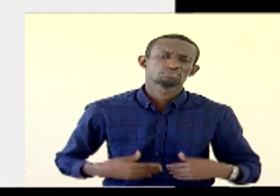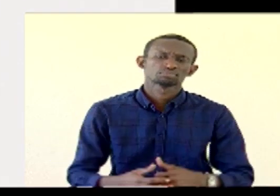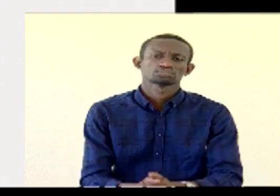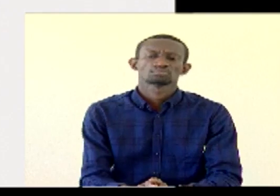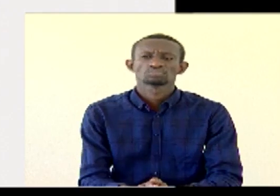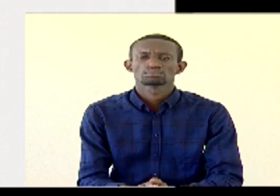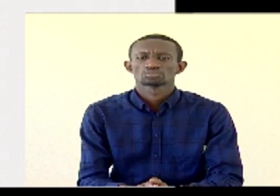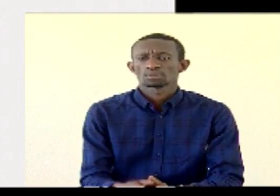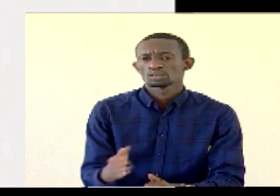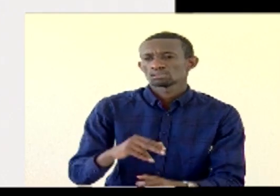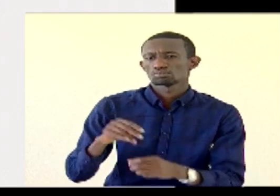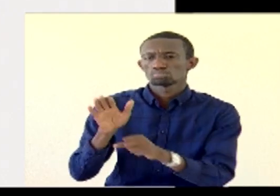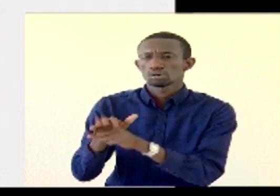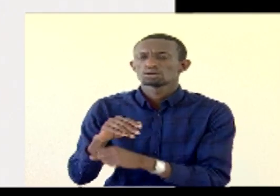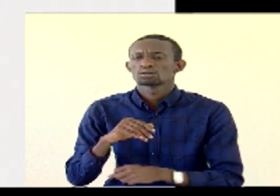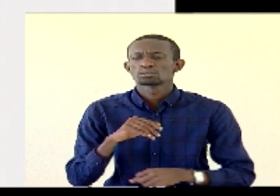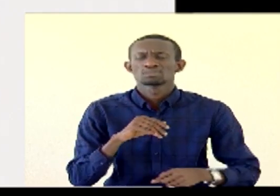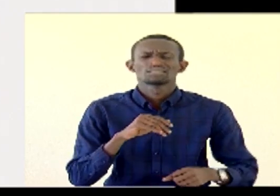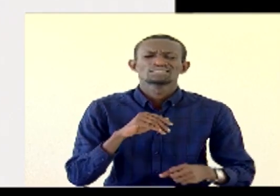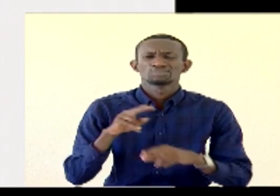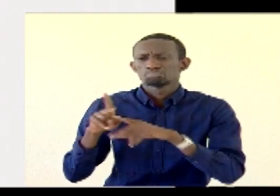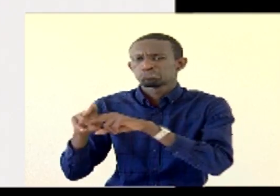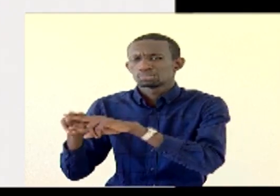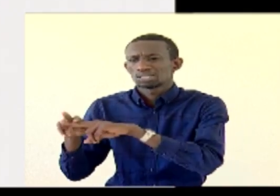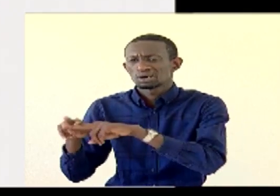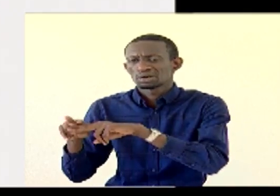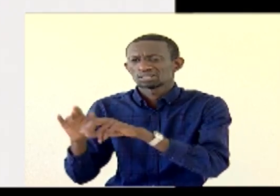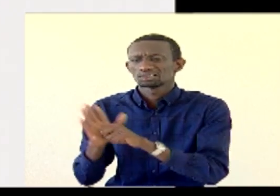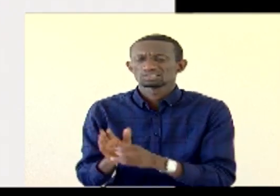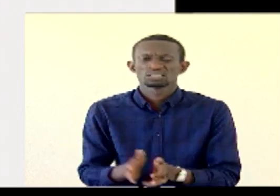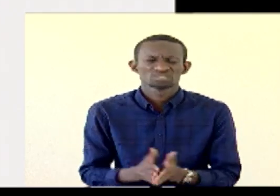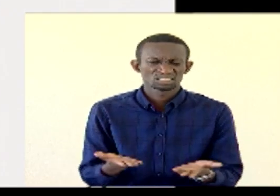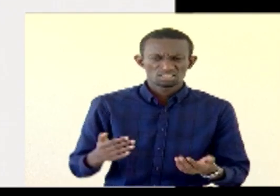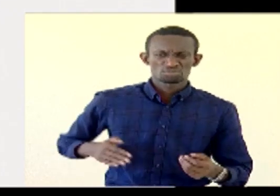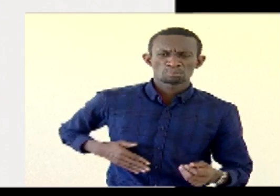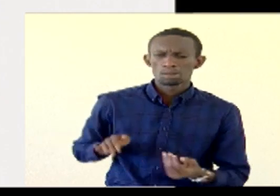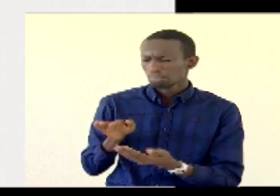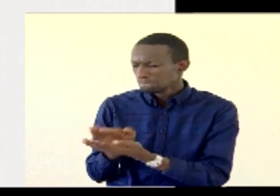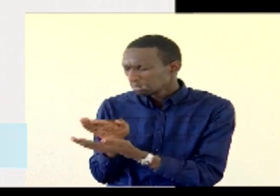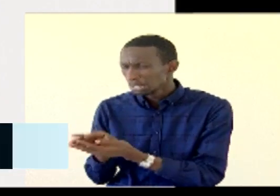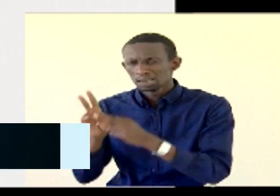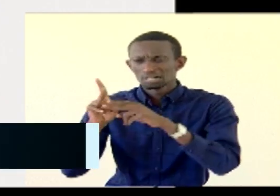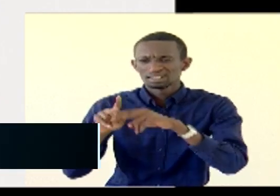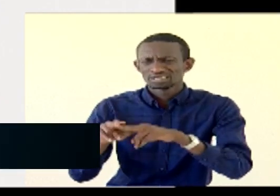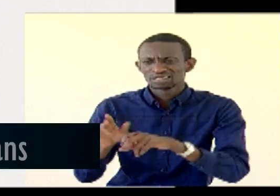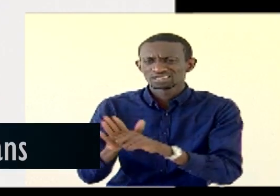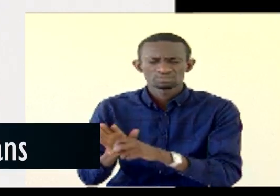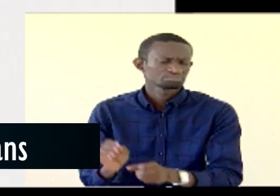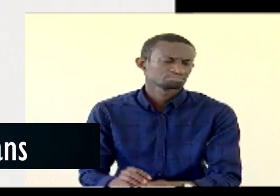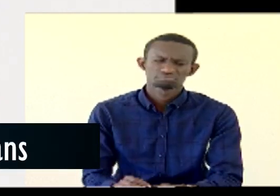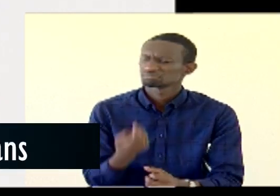Excess salts cannot be stored in the body. The liver, the urinary system has to remove those excess salts.